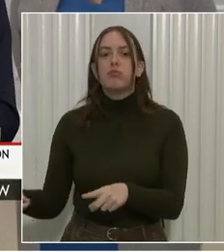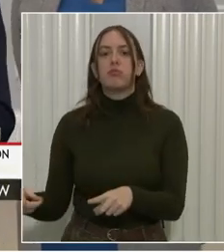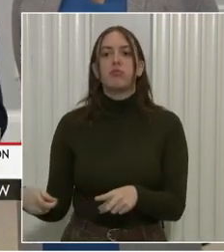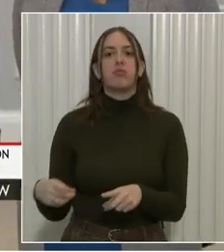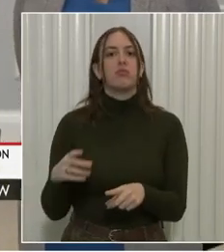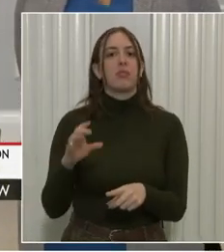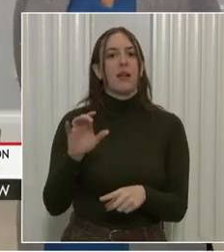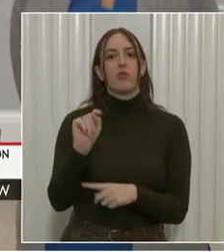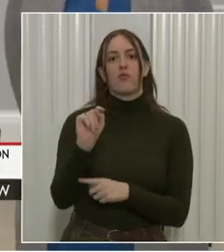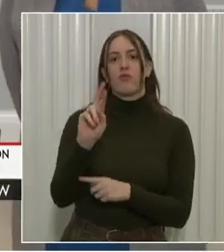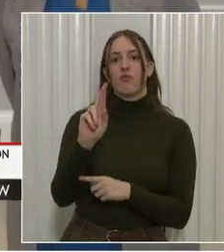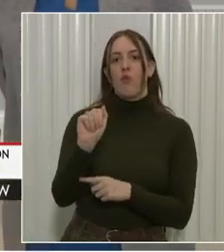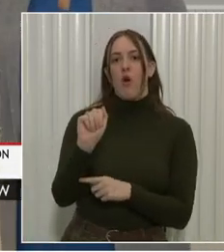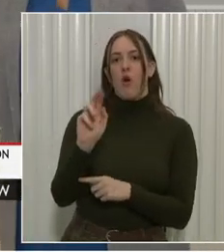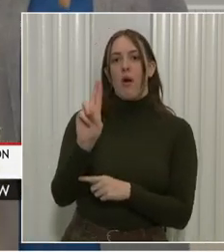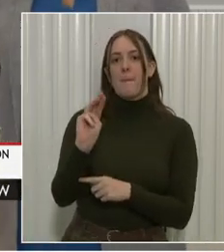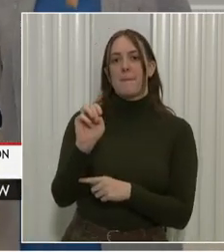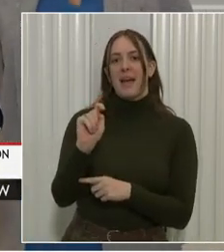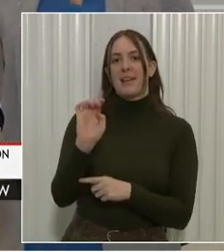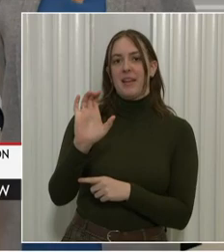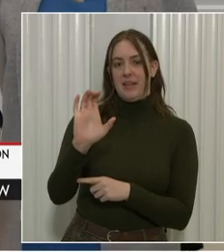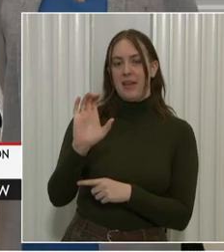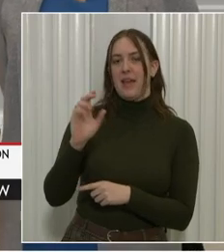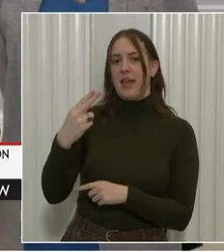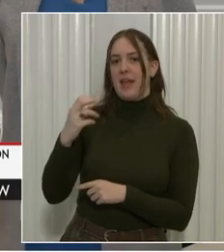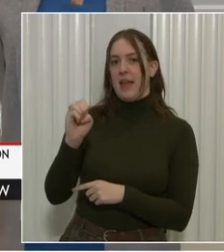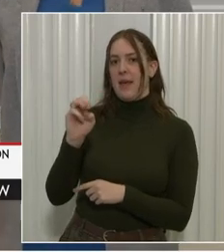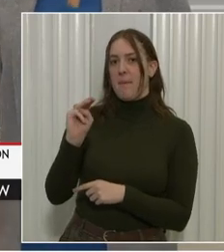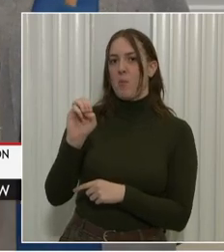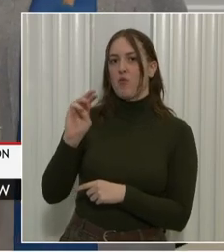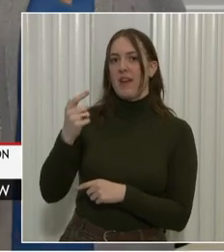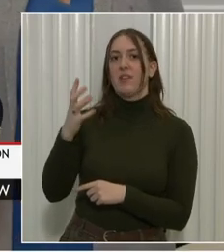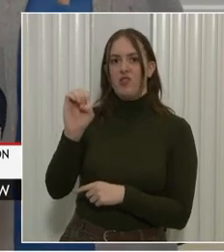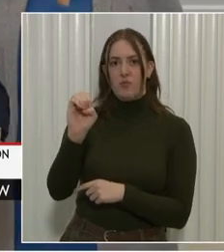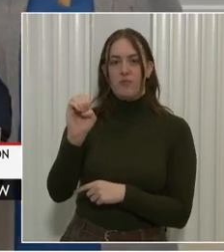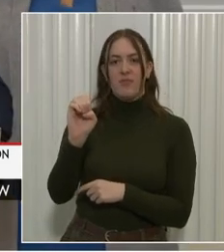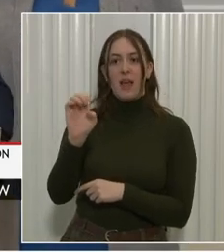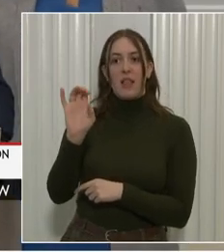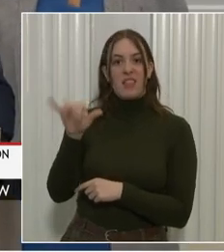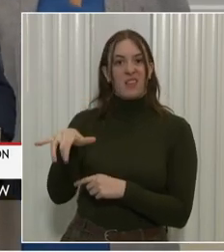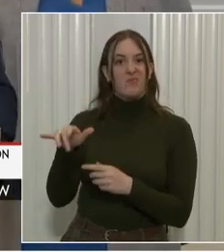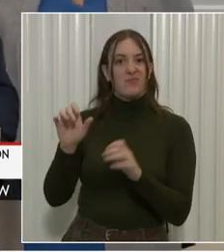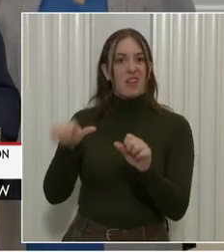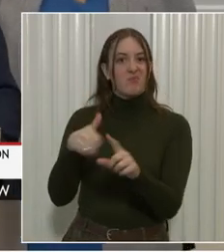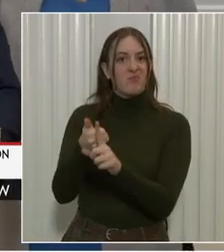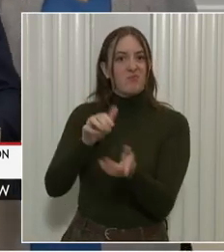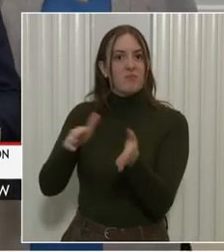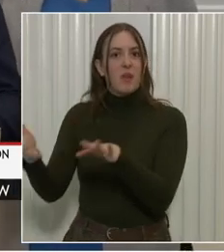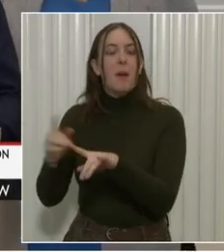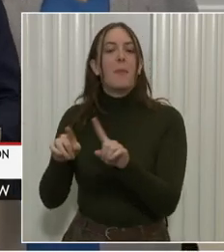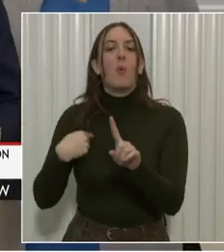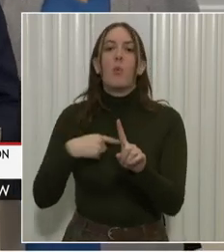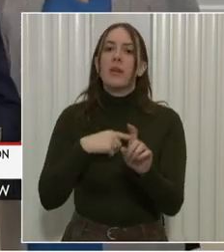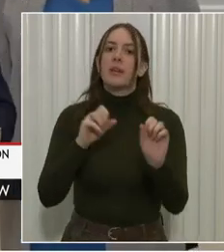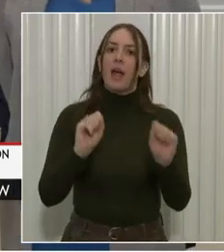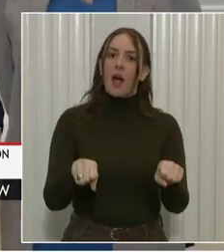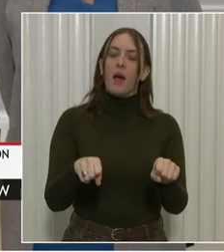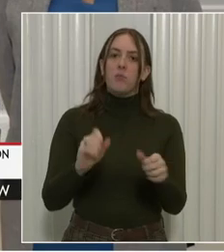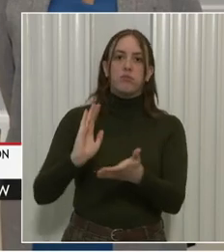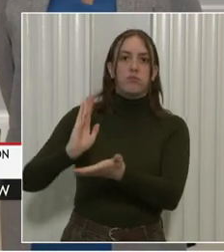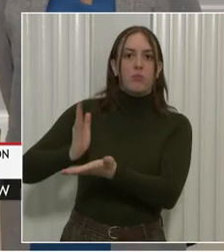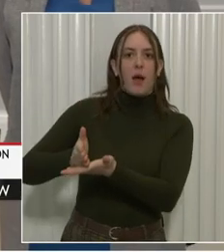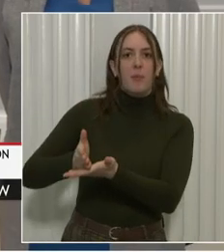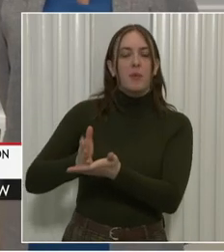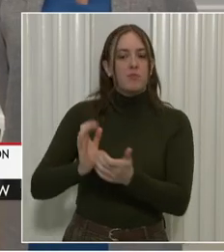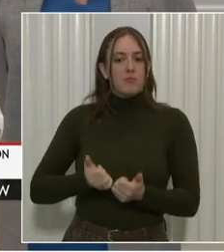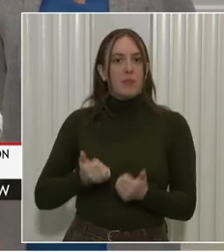hemorrhage. Death by hemorrhage in many cases can be prevented by EMS bringing life-saving interventions like whole blood transfusion